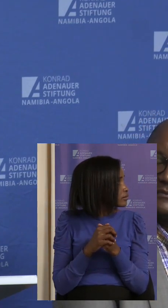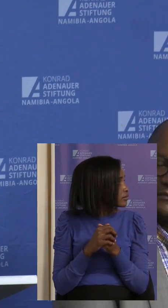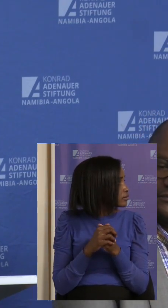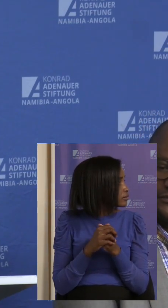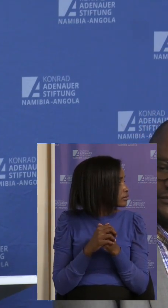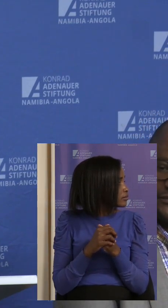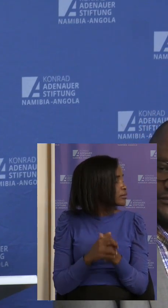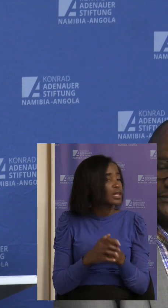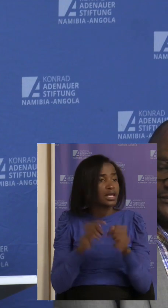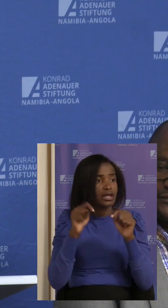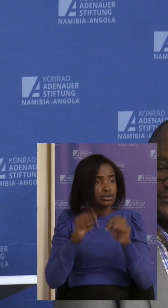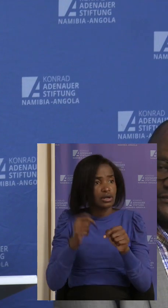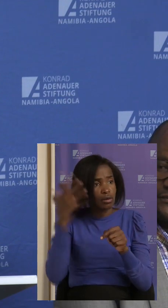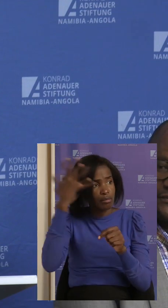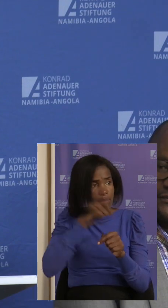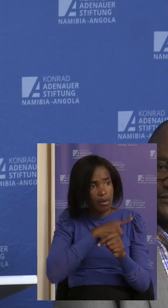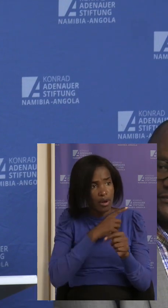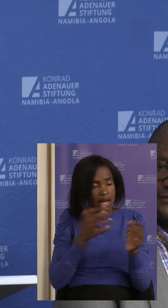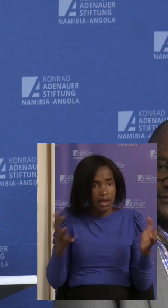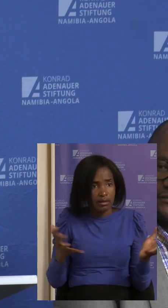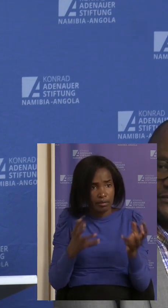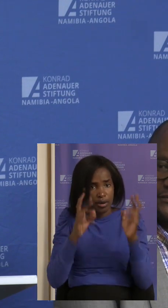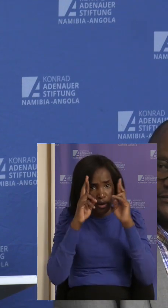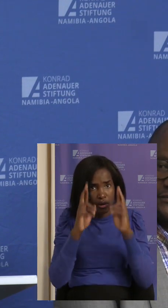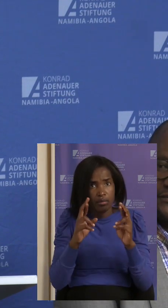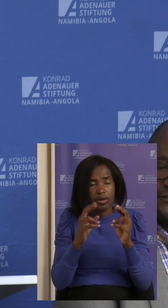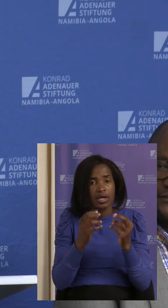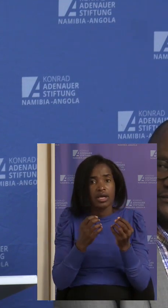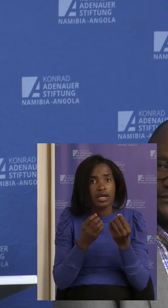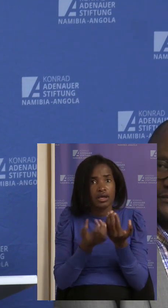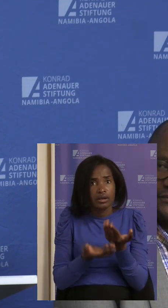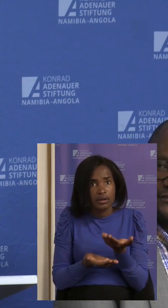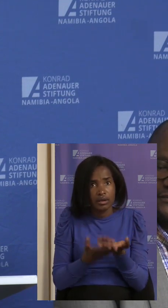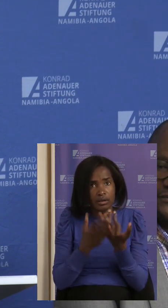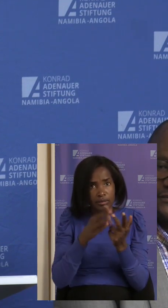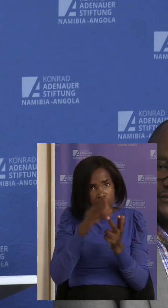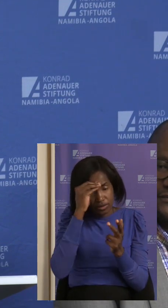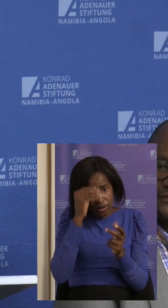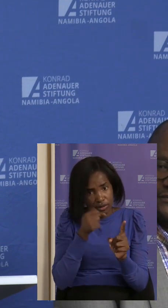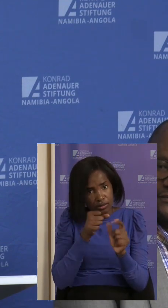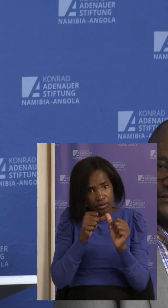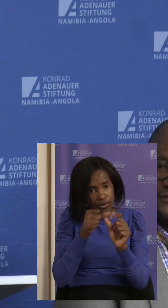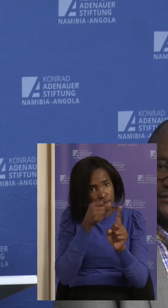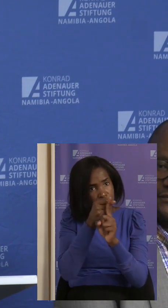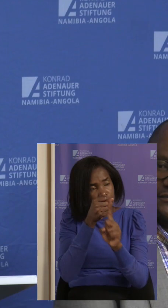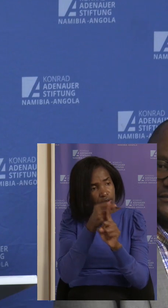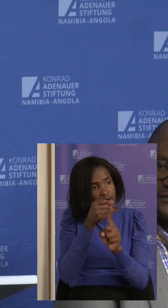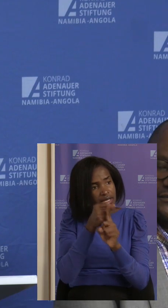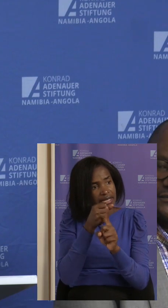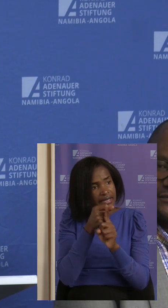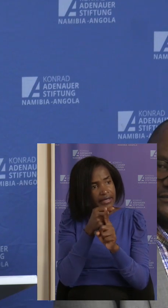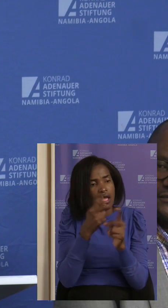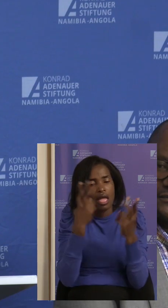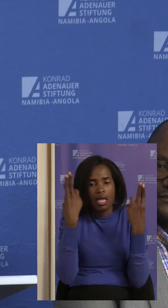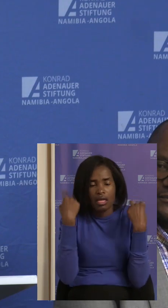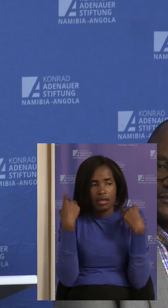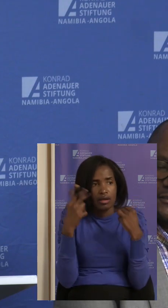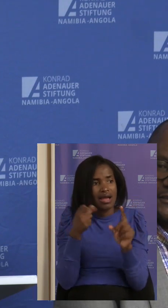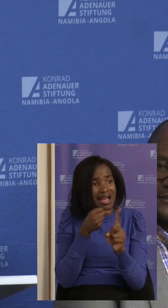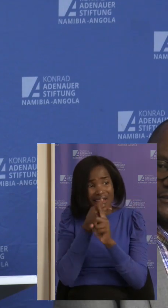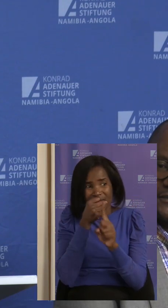inspire hope and also to encourage fellow young people and students to continue with the advocacy work and to not relent. Advocacy work is